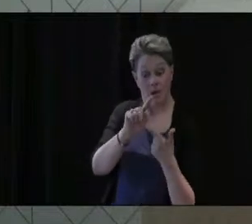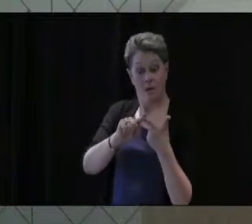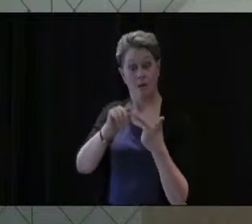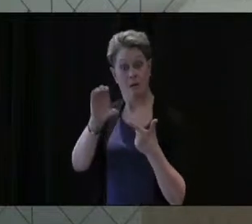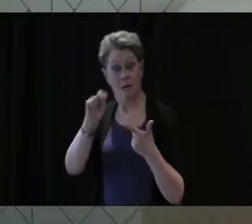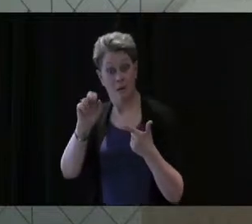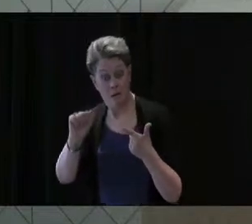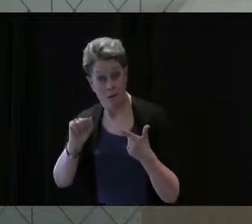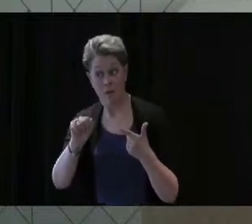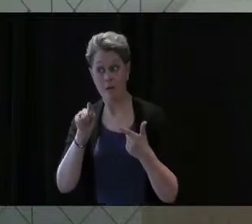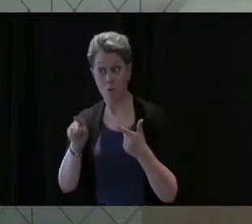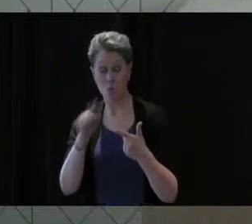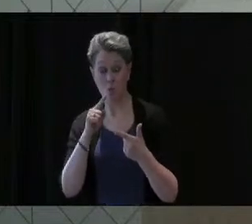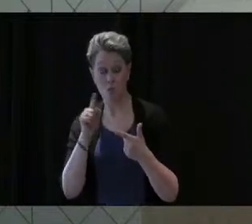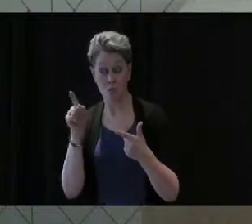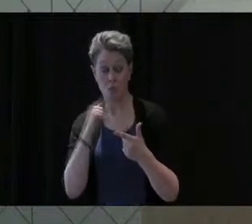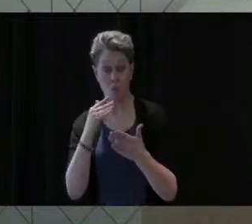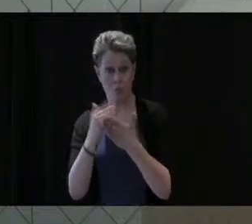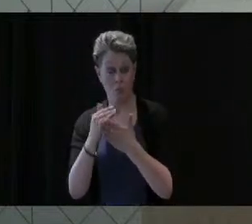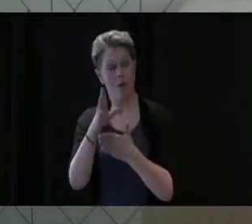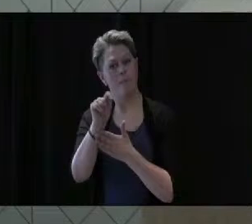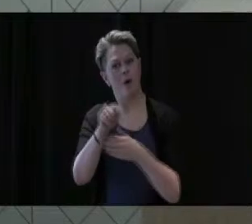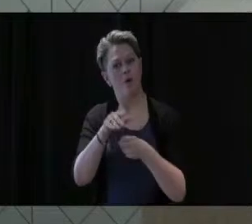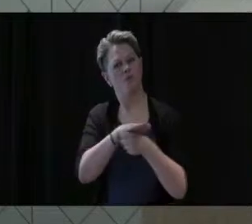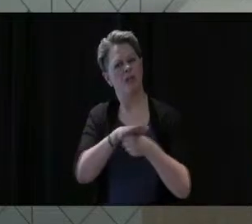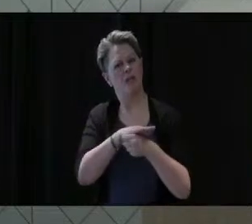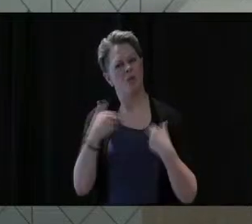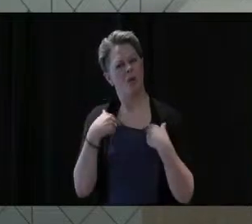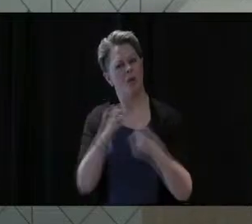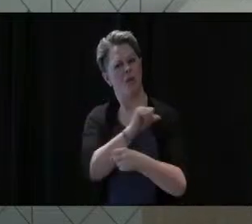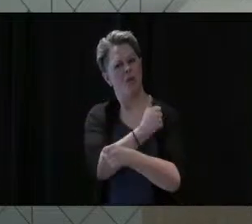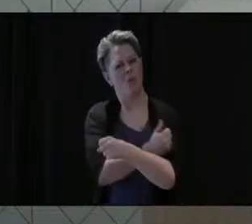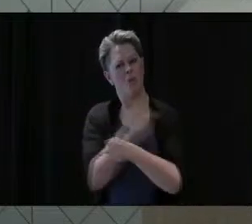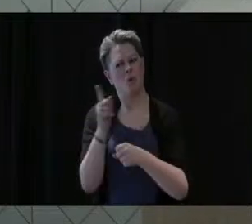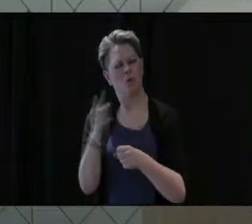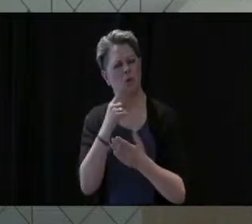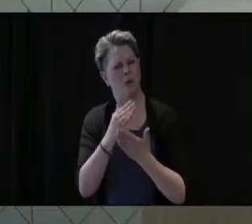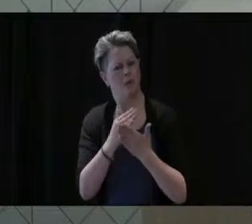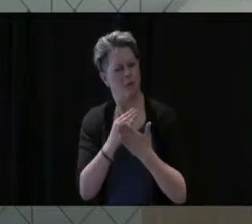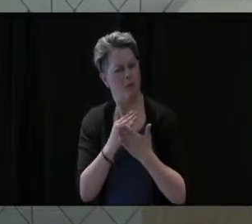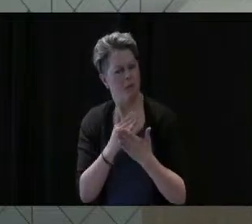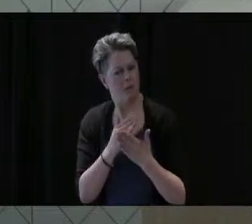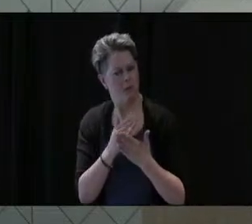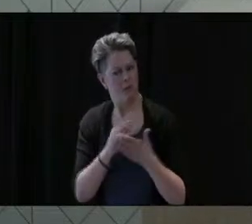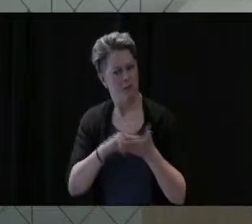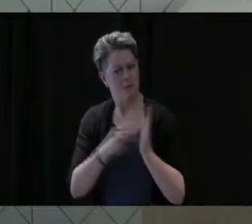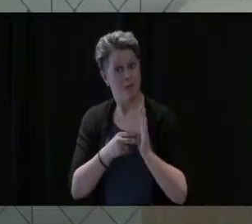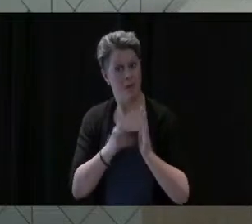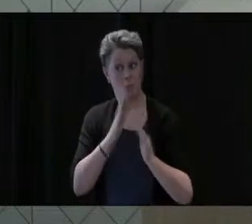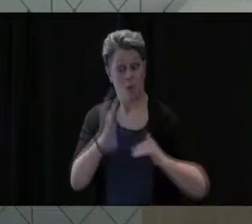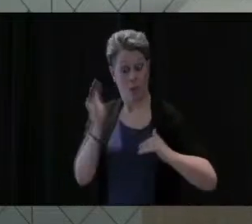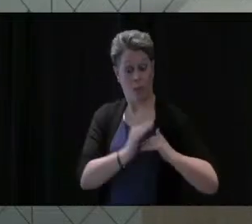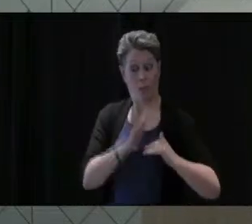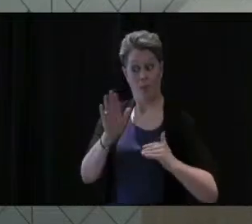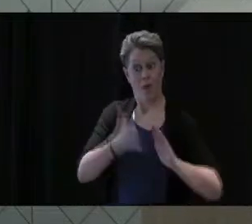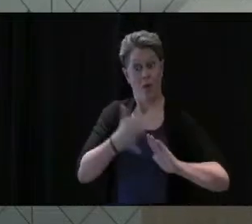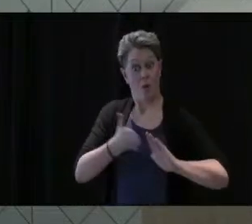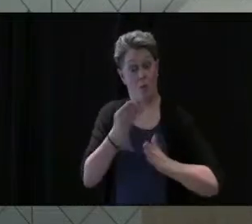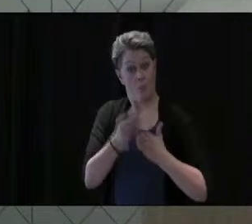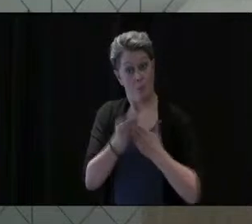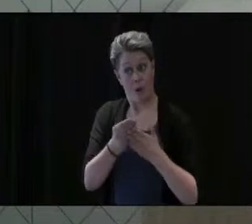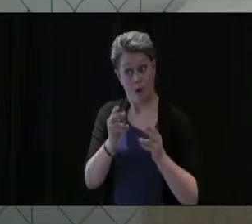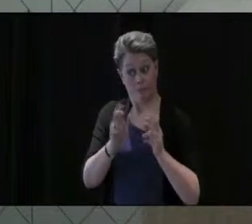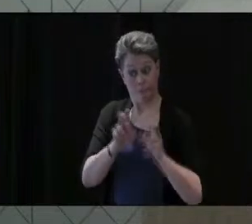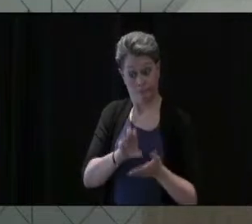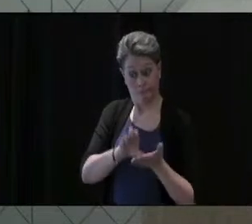organizations. But specifically with regard to regional health authorities, there's a recommendation to reduce their operating grants. I'm wondering